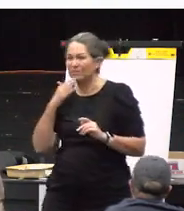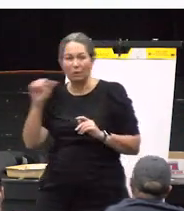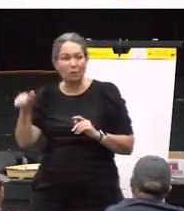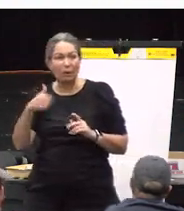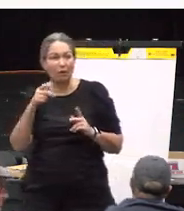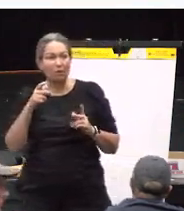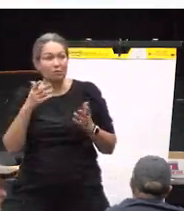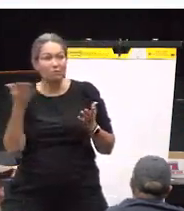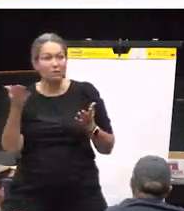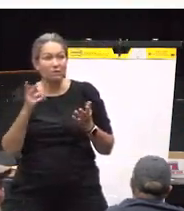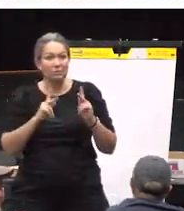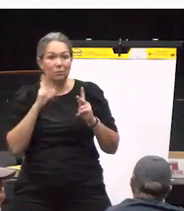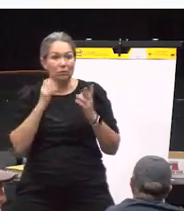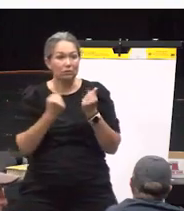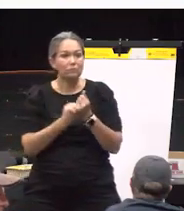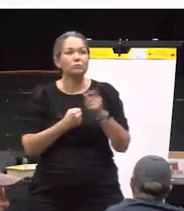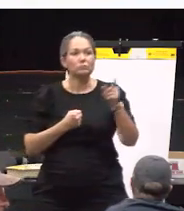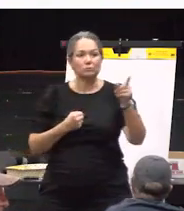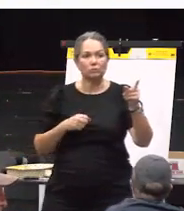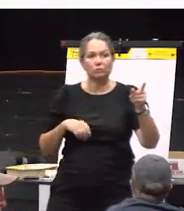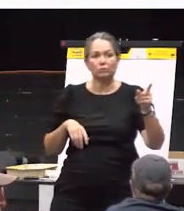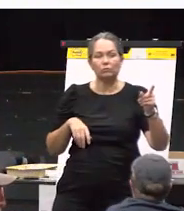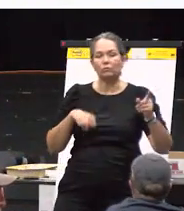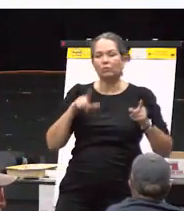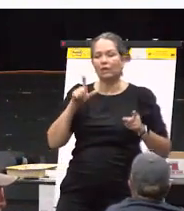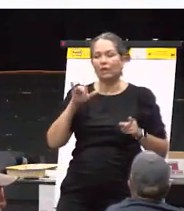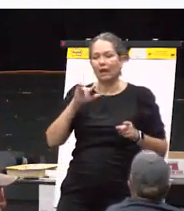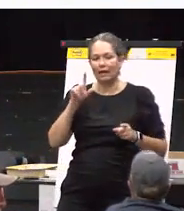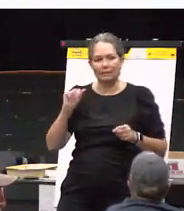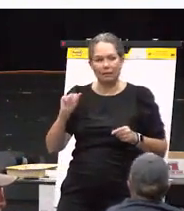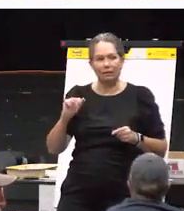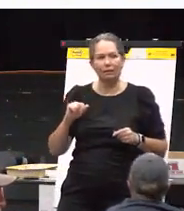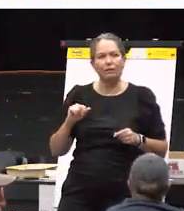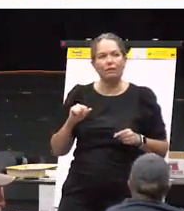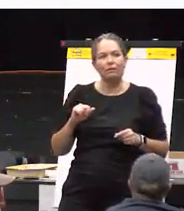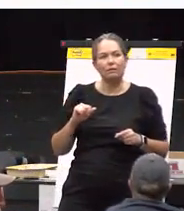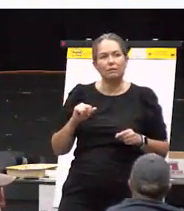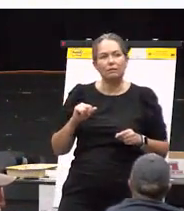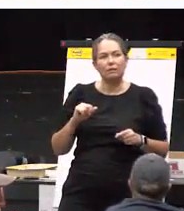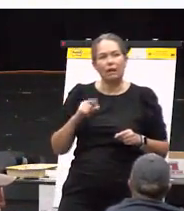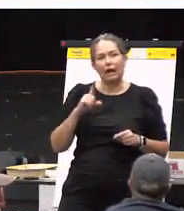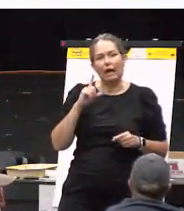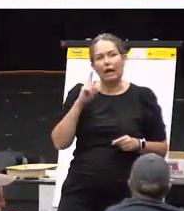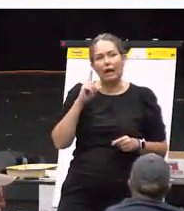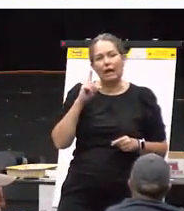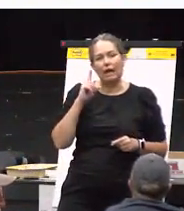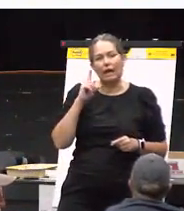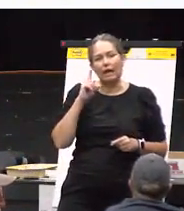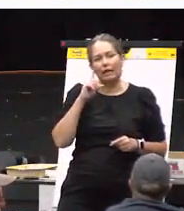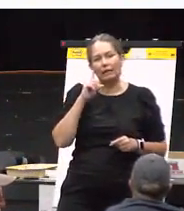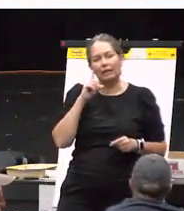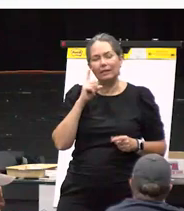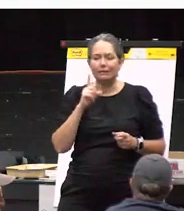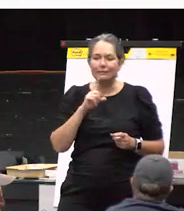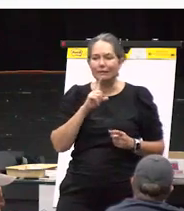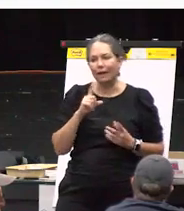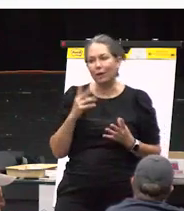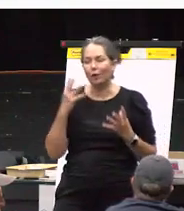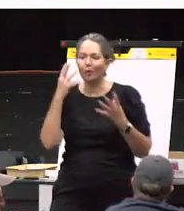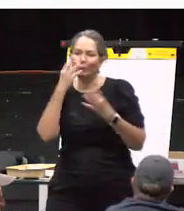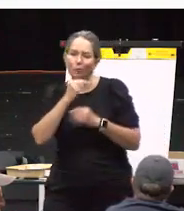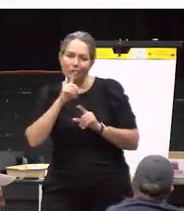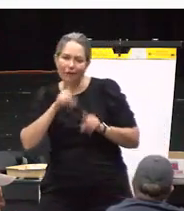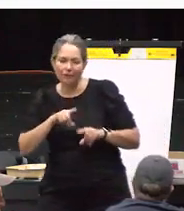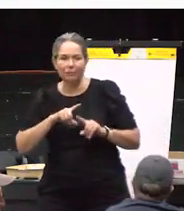champion? Hi, Liza, and it's, I think, not a very glamorous or